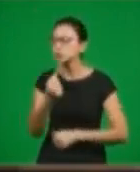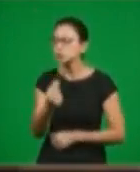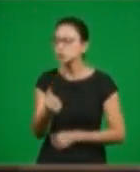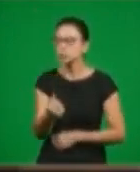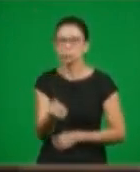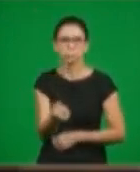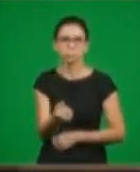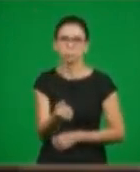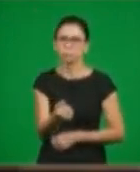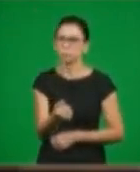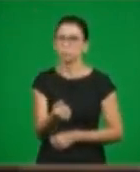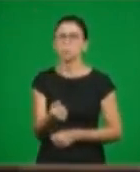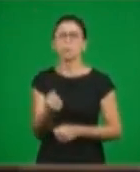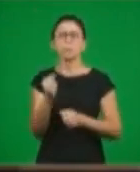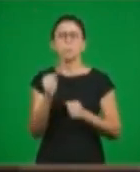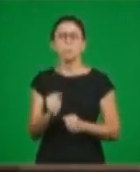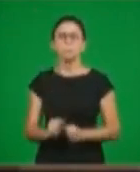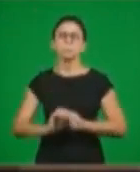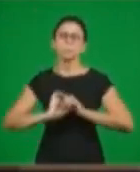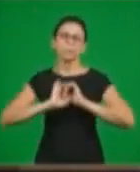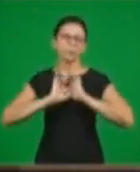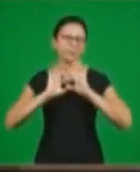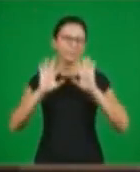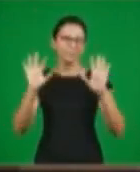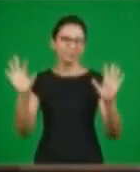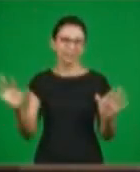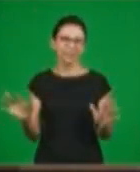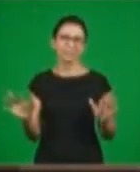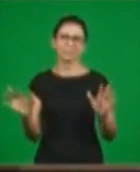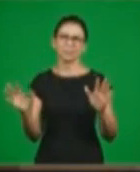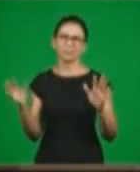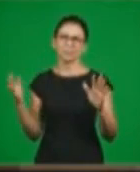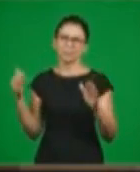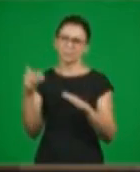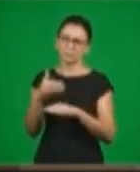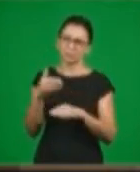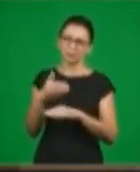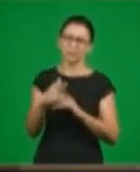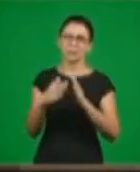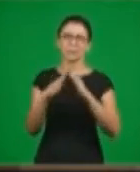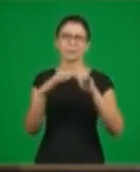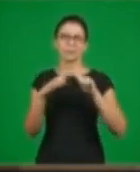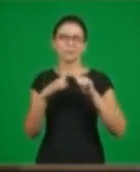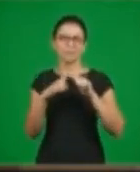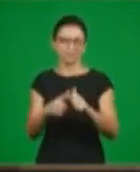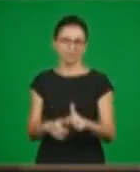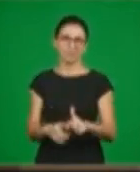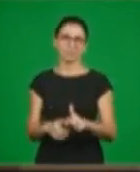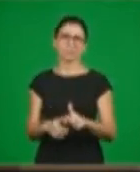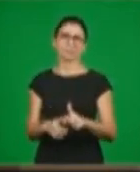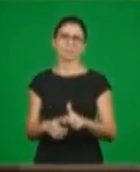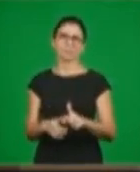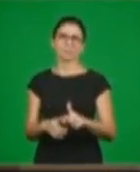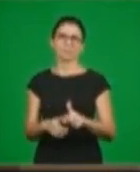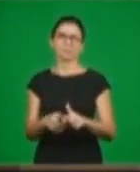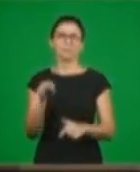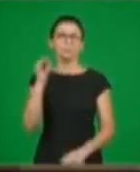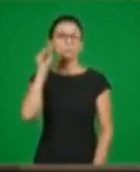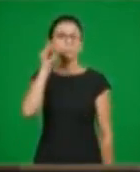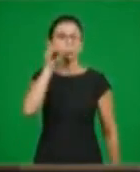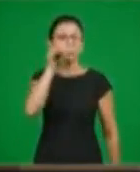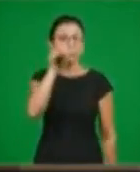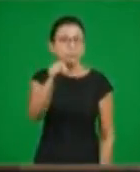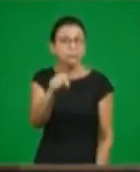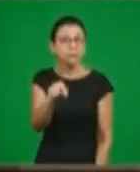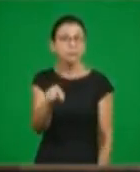We're not asking from anyone. So just come for your community right now. And now